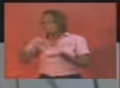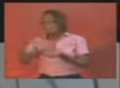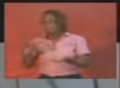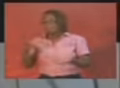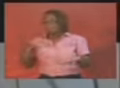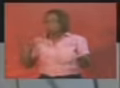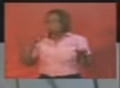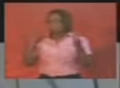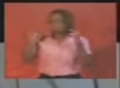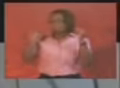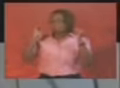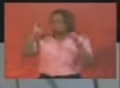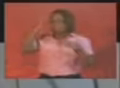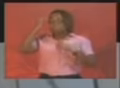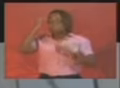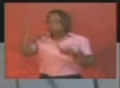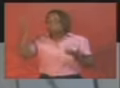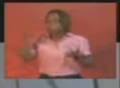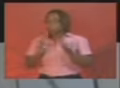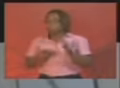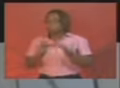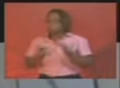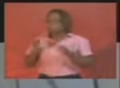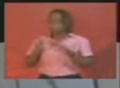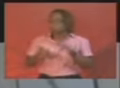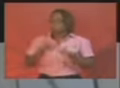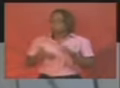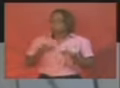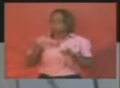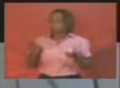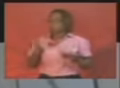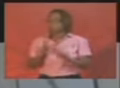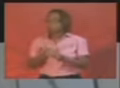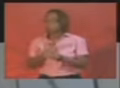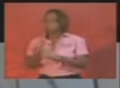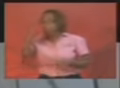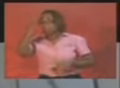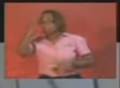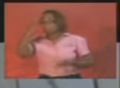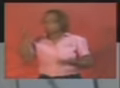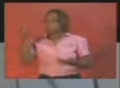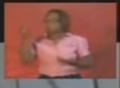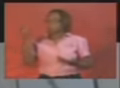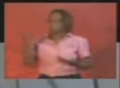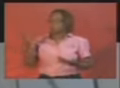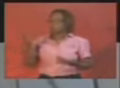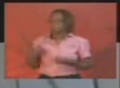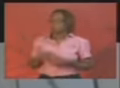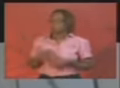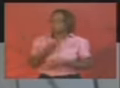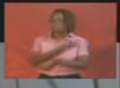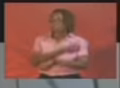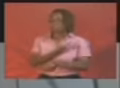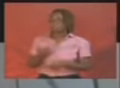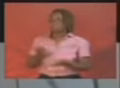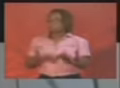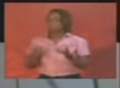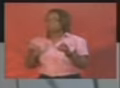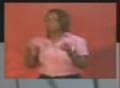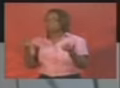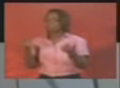a follow-up procedure in place, and what have we been seeing in terms of the cases we've seen from since March last year?